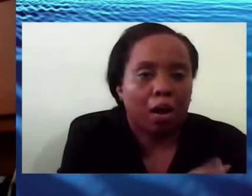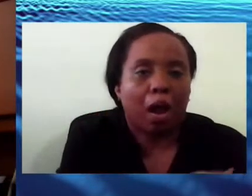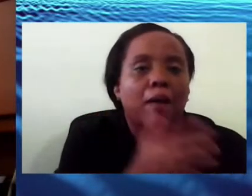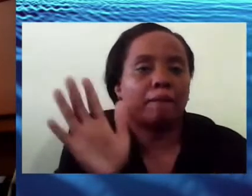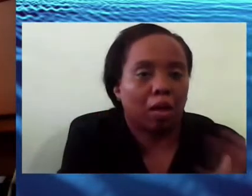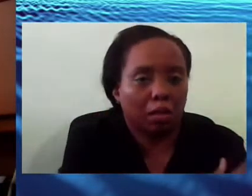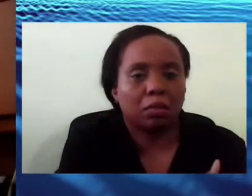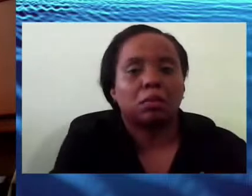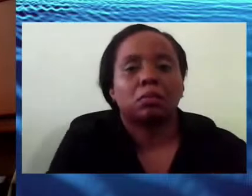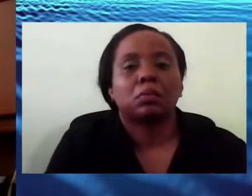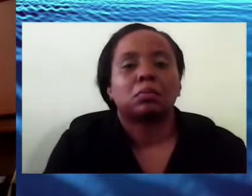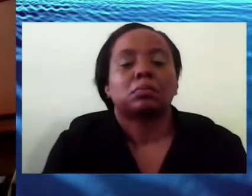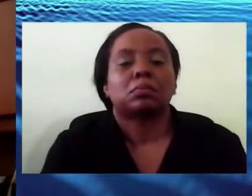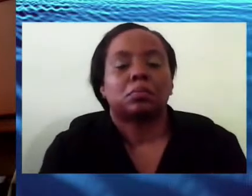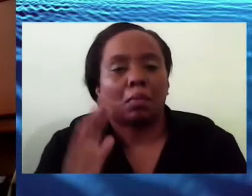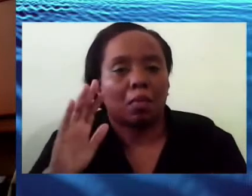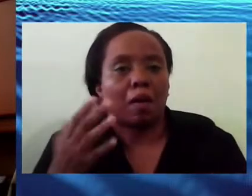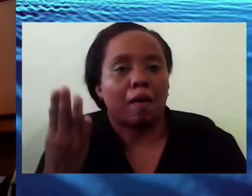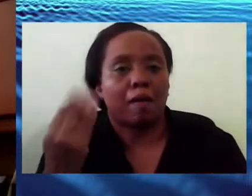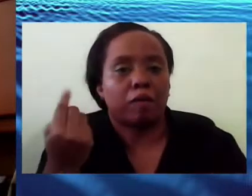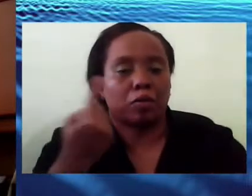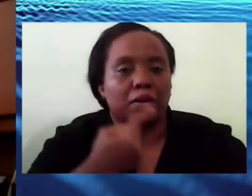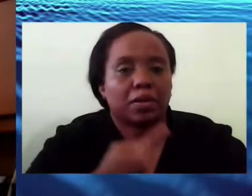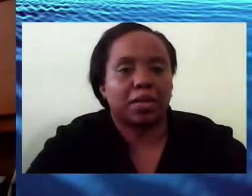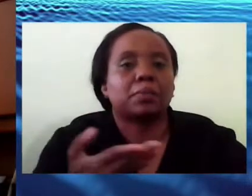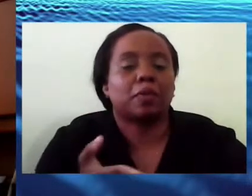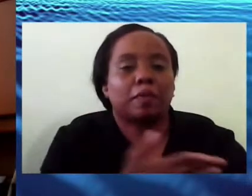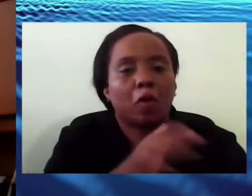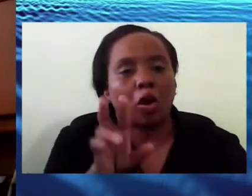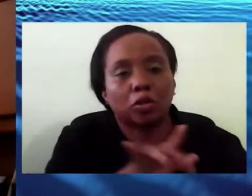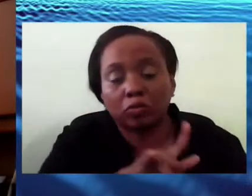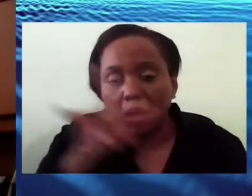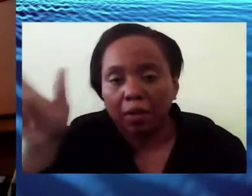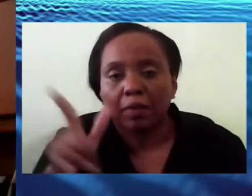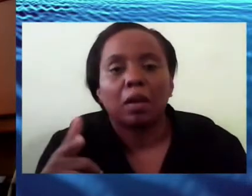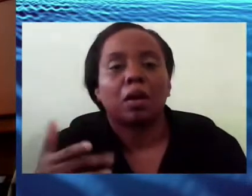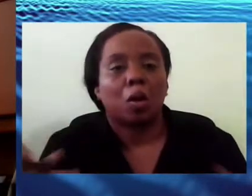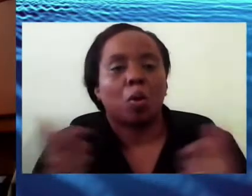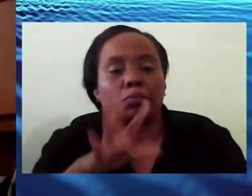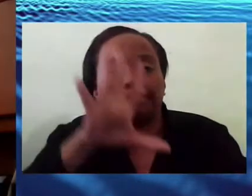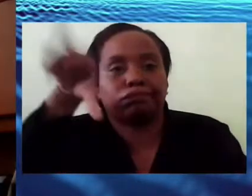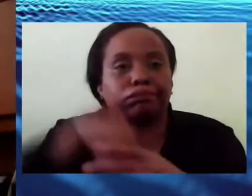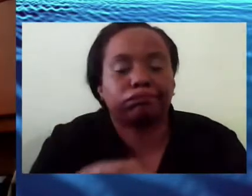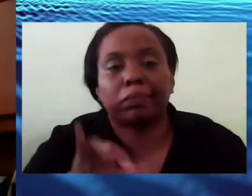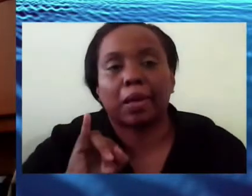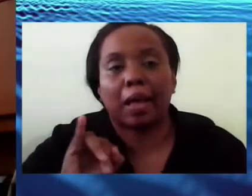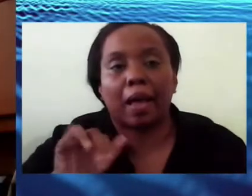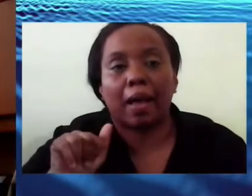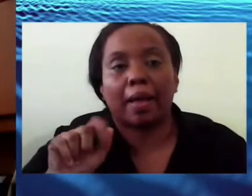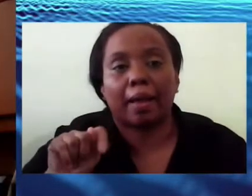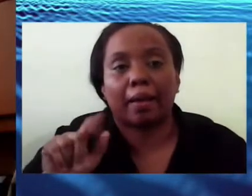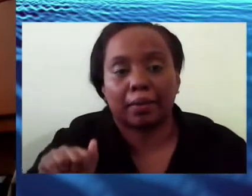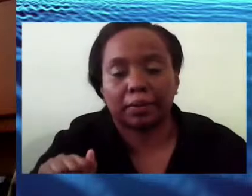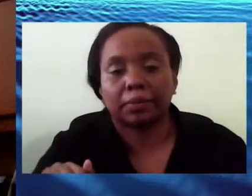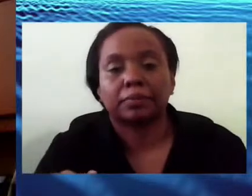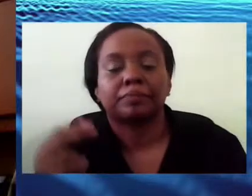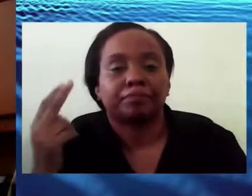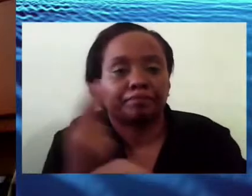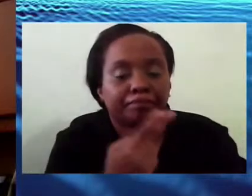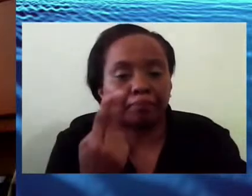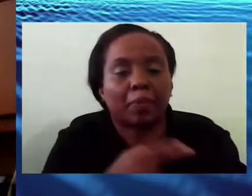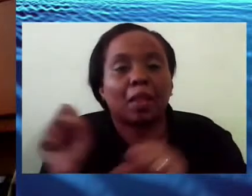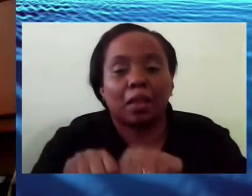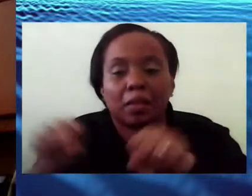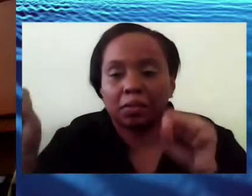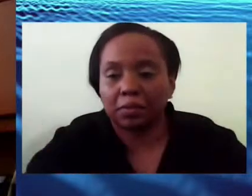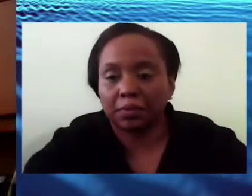travel. All of those things we are hoping to be able to incorporate in the IATA Travel Pass, which uses their existing thematic system where